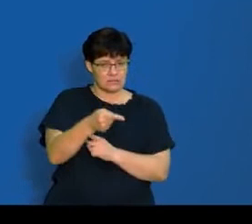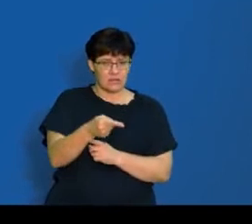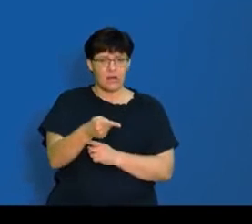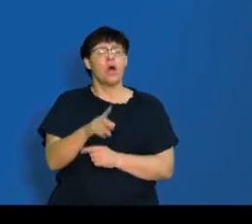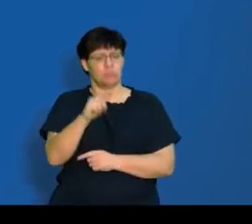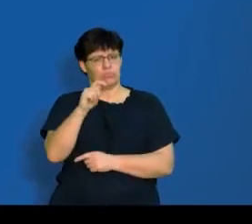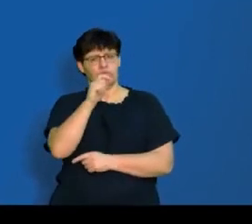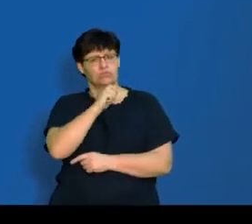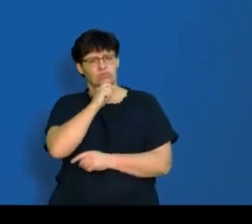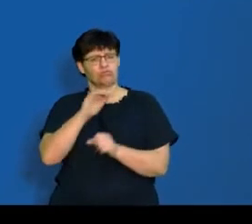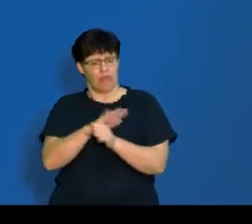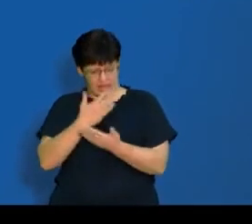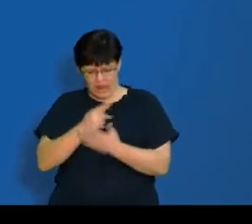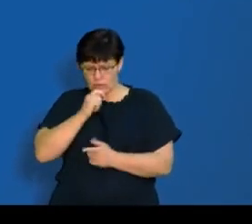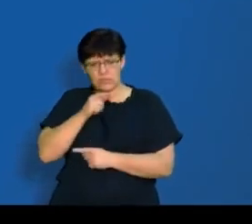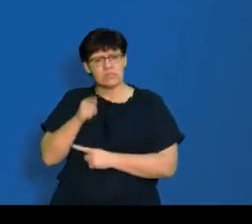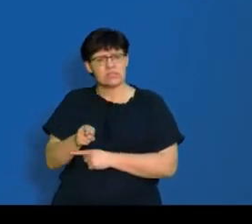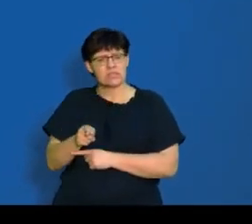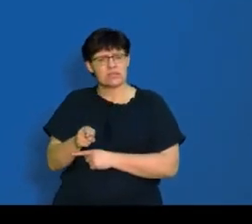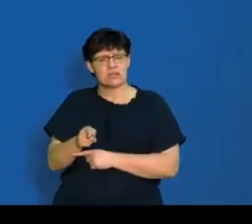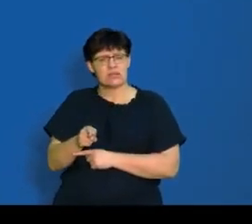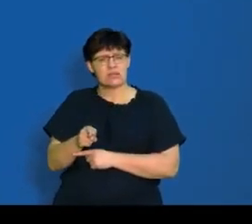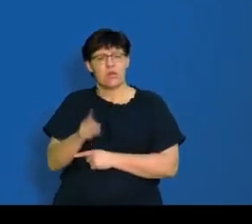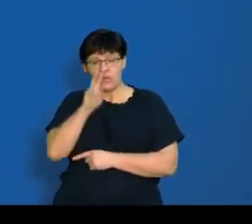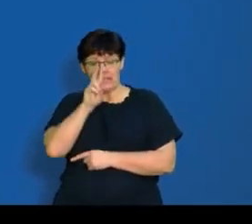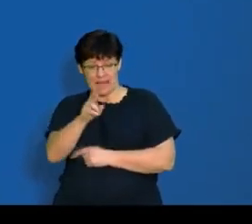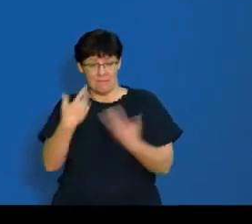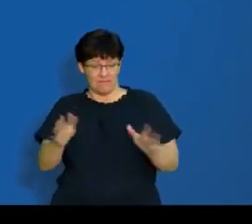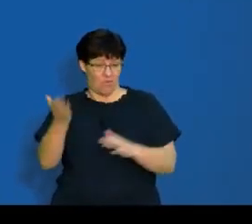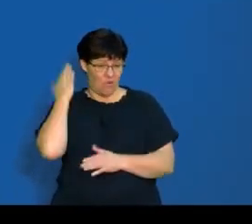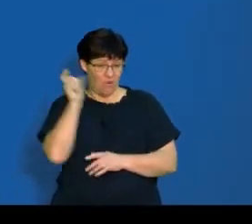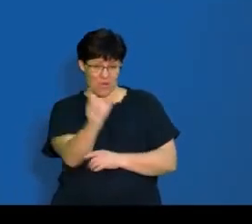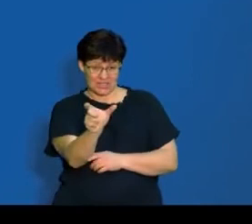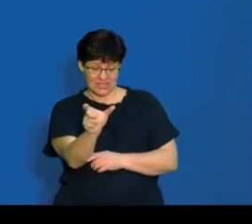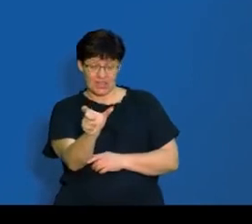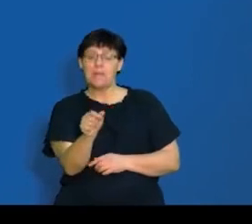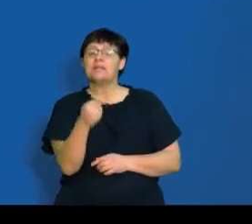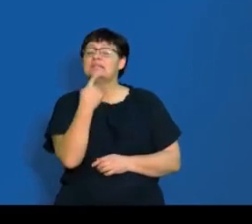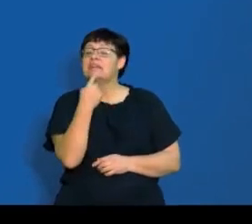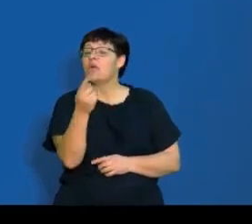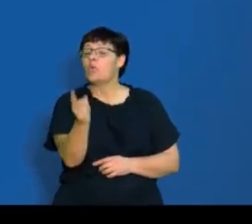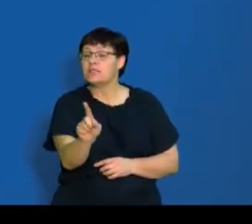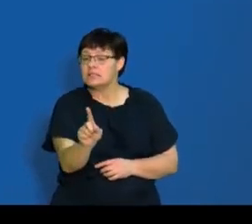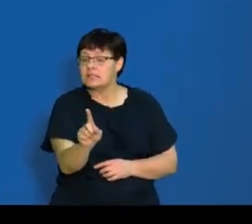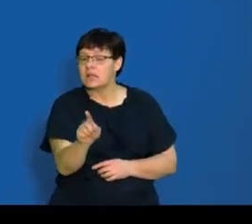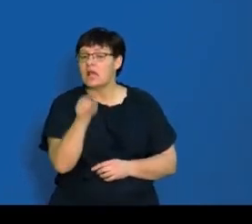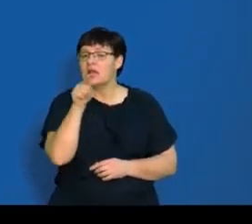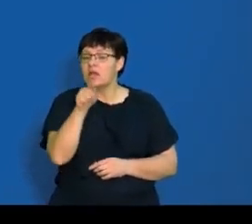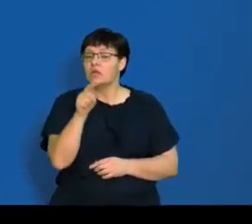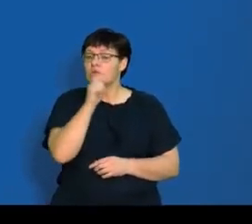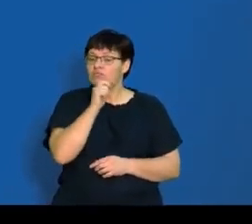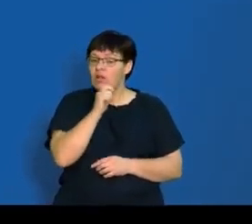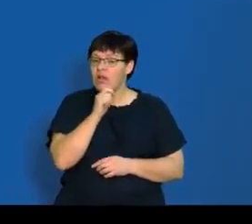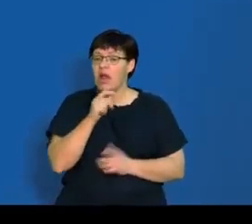useful. So here is useful again. We've looked at that before. But it tells you specifically useful